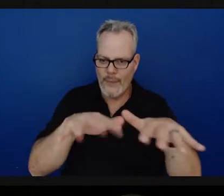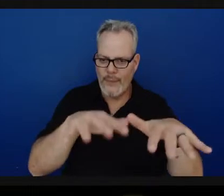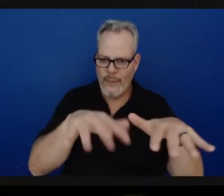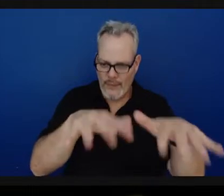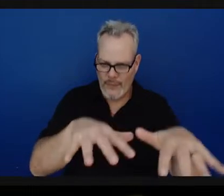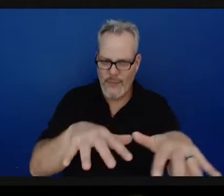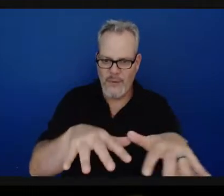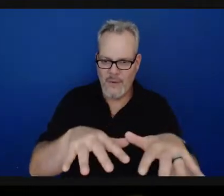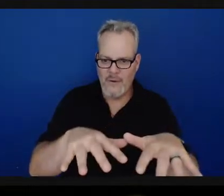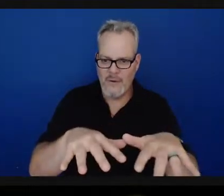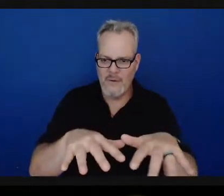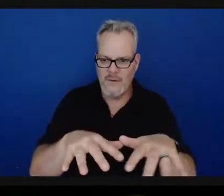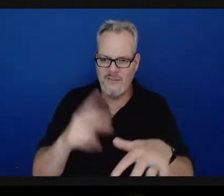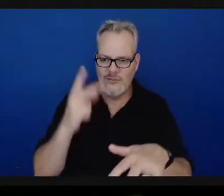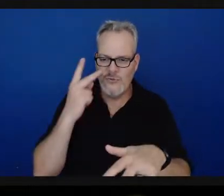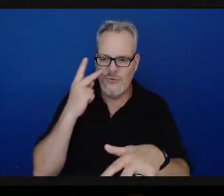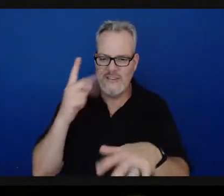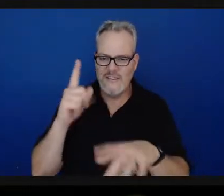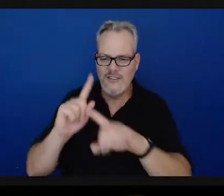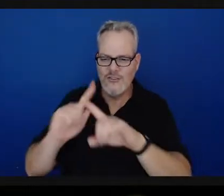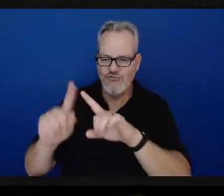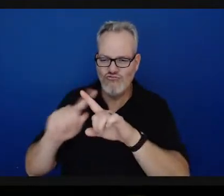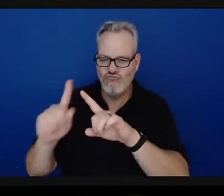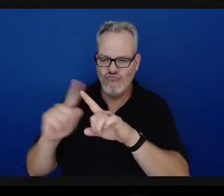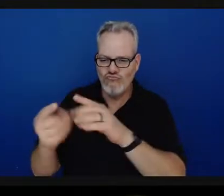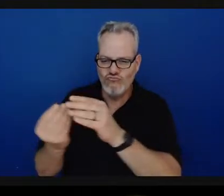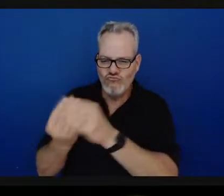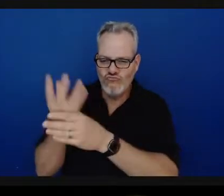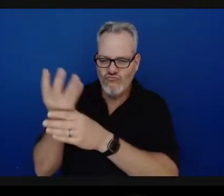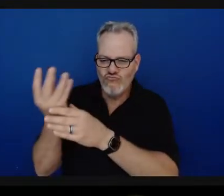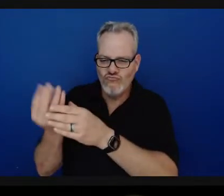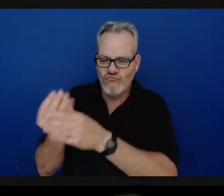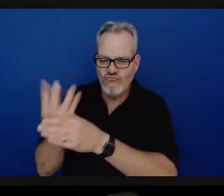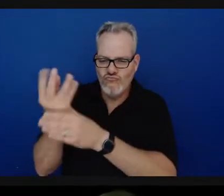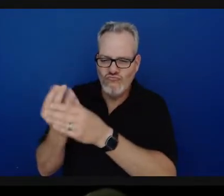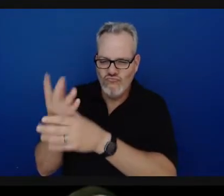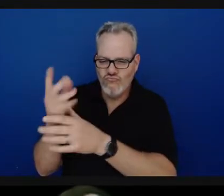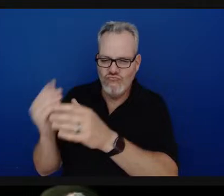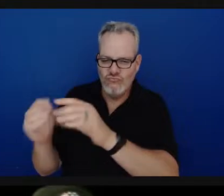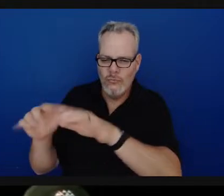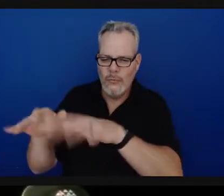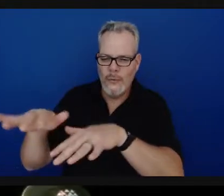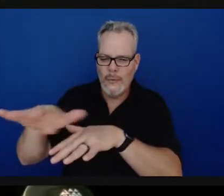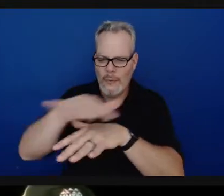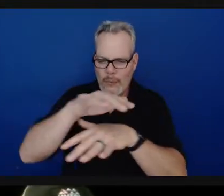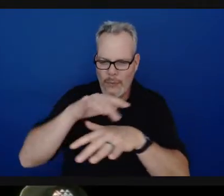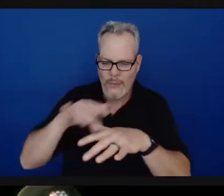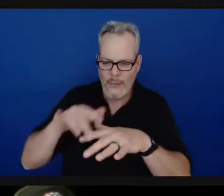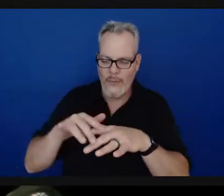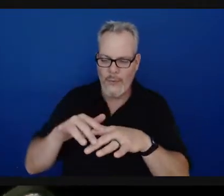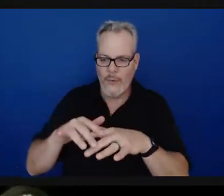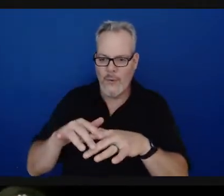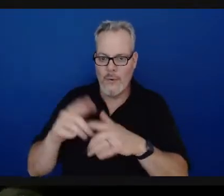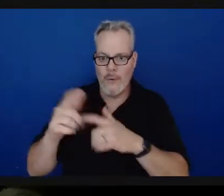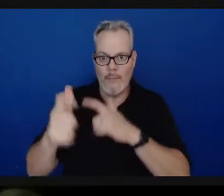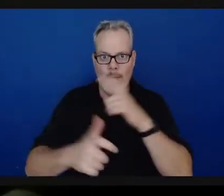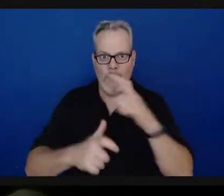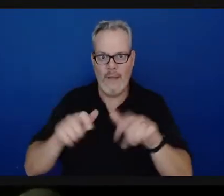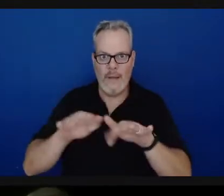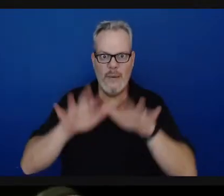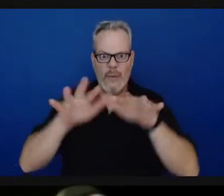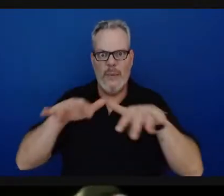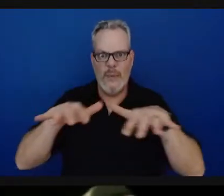seeing ooze-up flows further afield from the main flow as well, early in episode 4. See, they're all the way out there, but massive flows coming from the